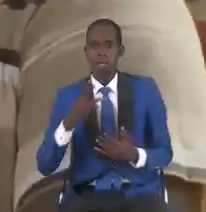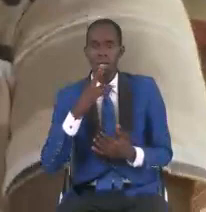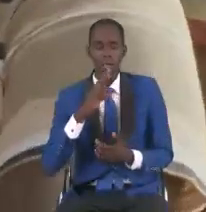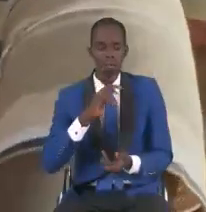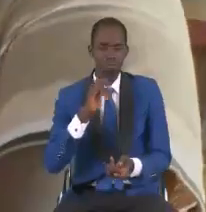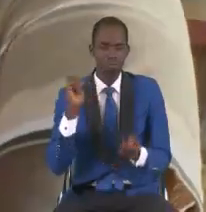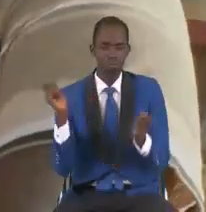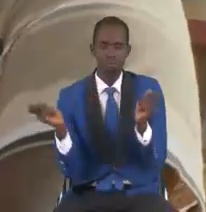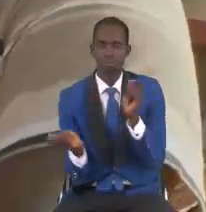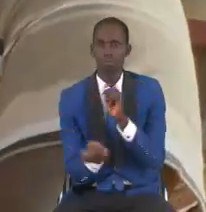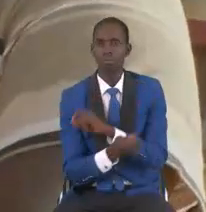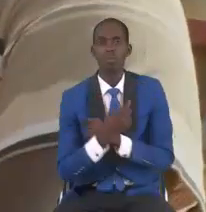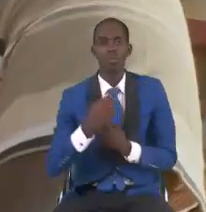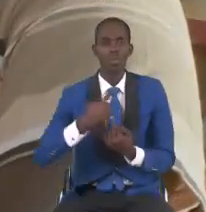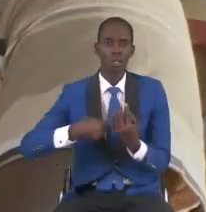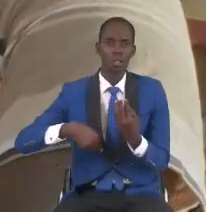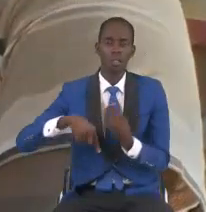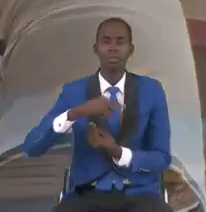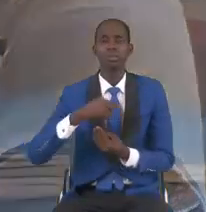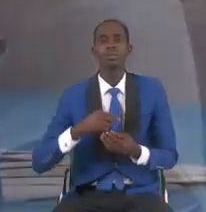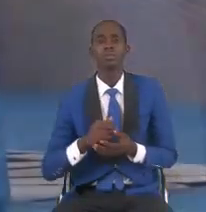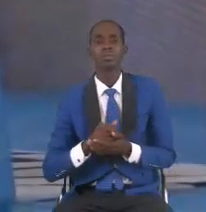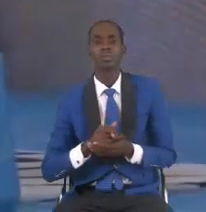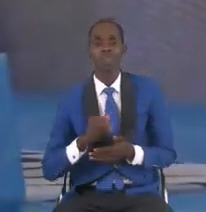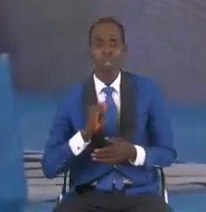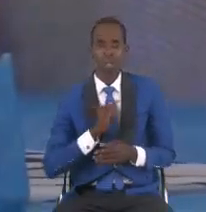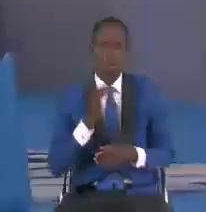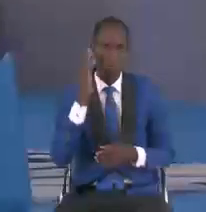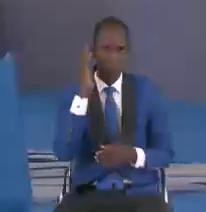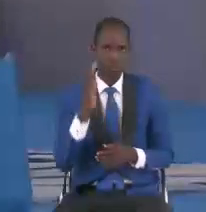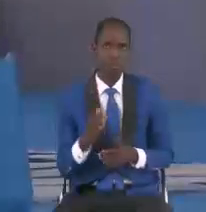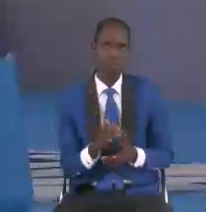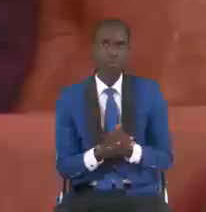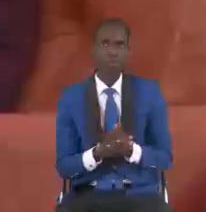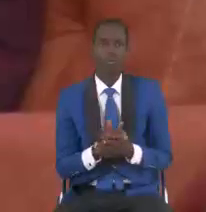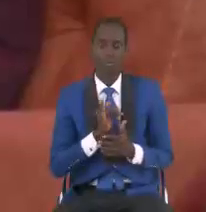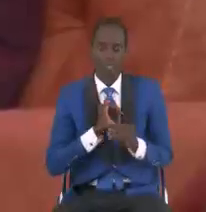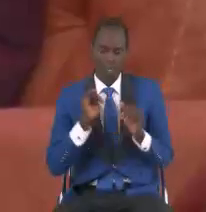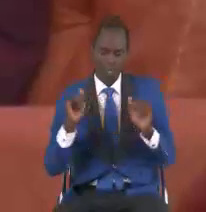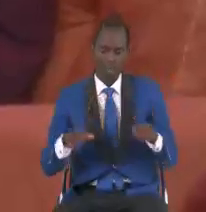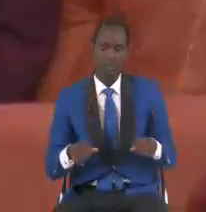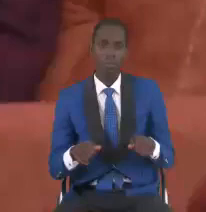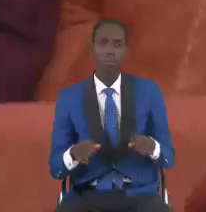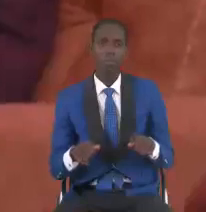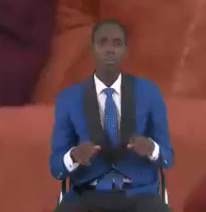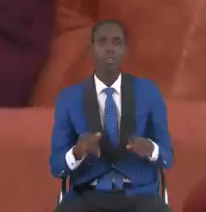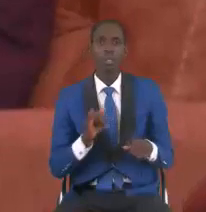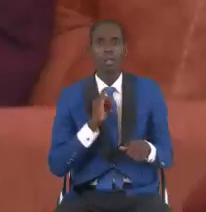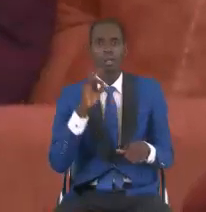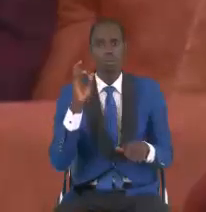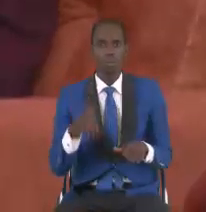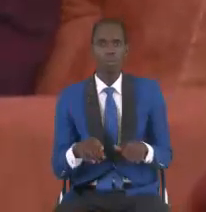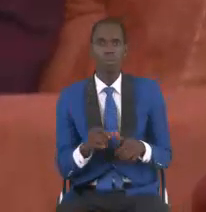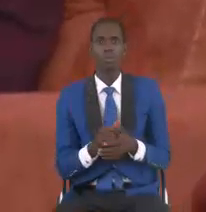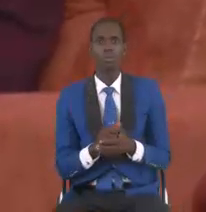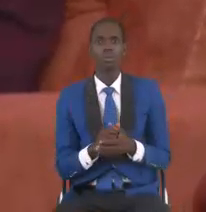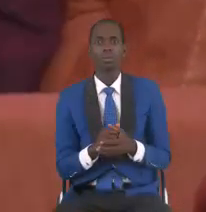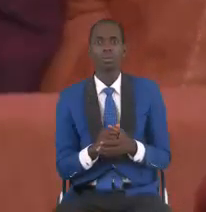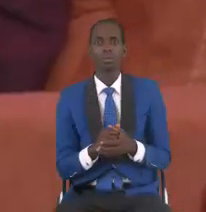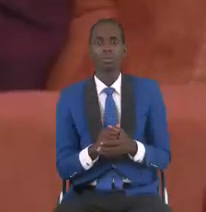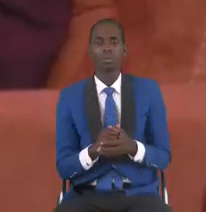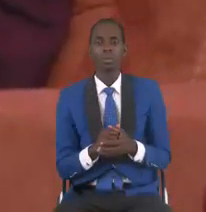around. I will, I can, I must, I